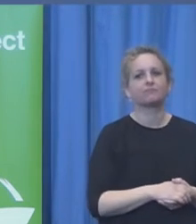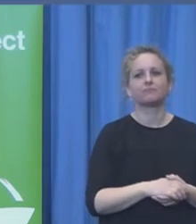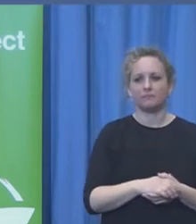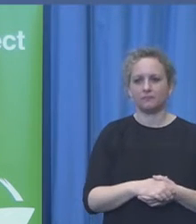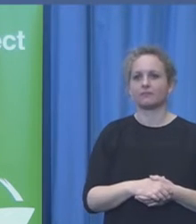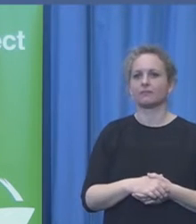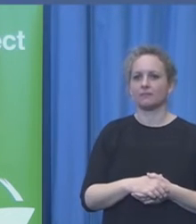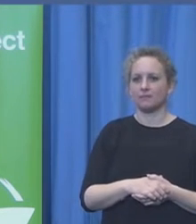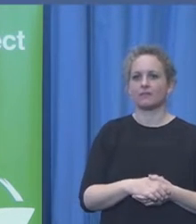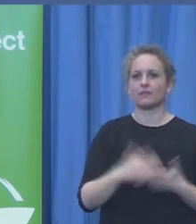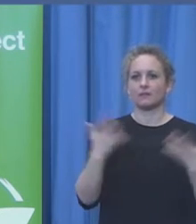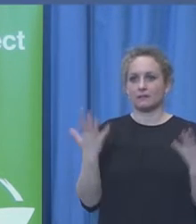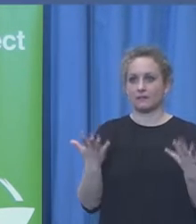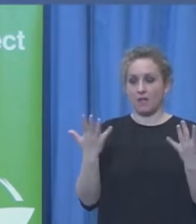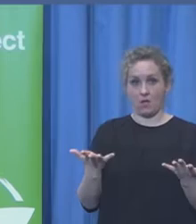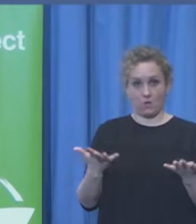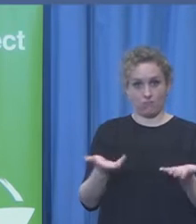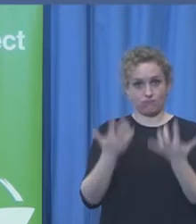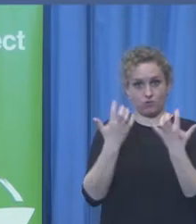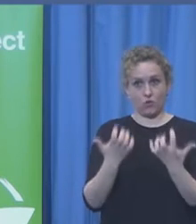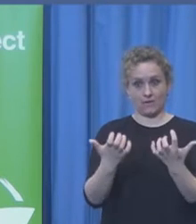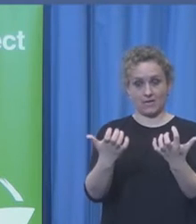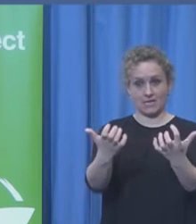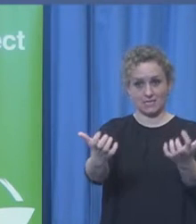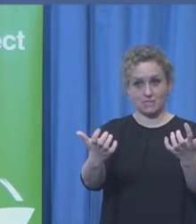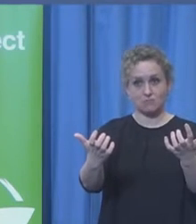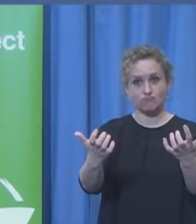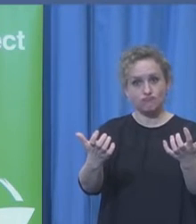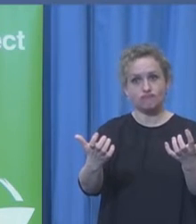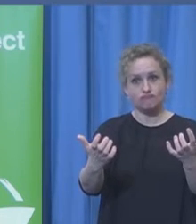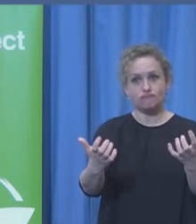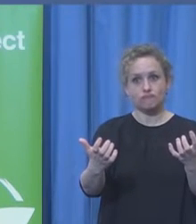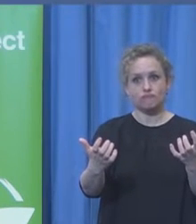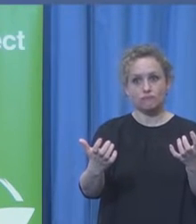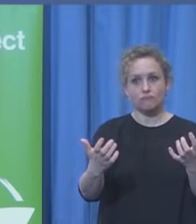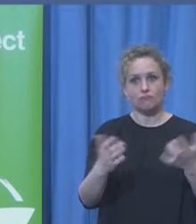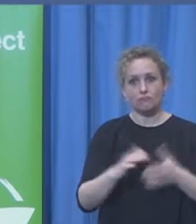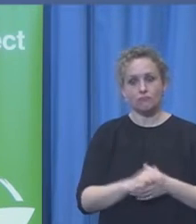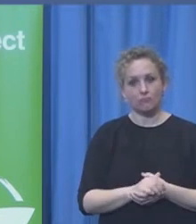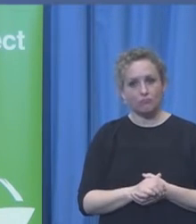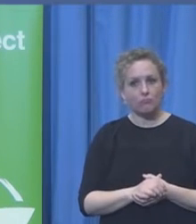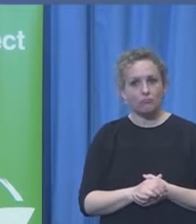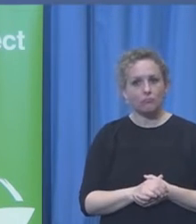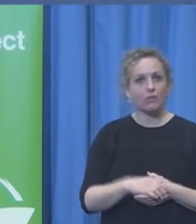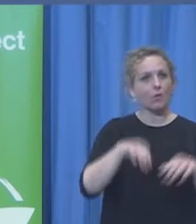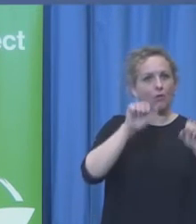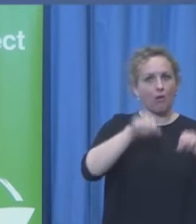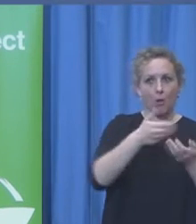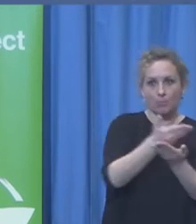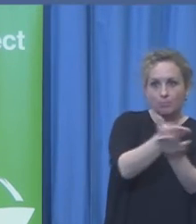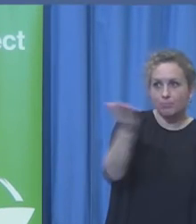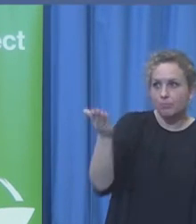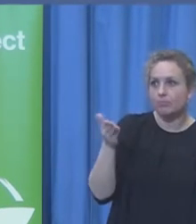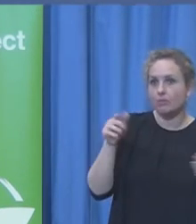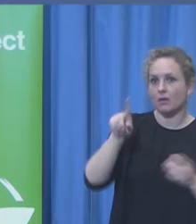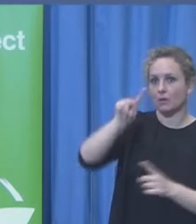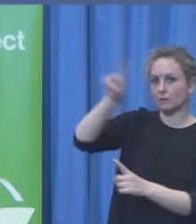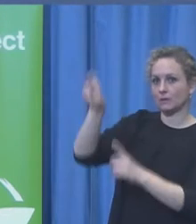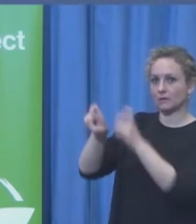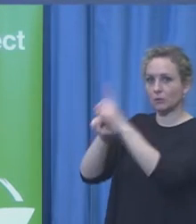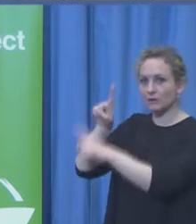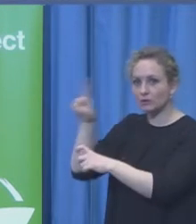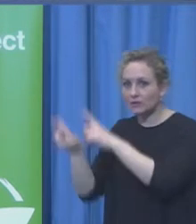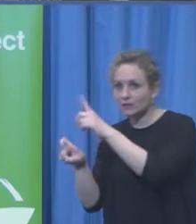the intervention of Mr. Wanning, we will get some questions. So be ready, please. So,